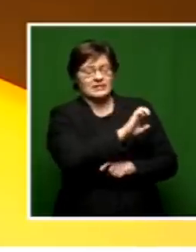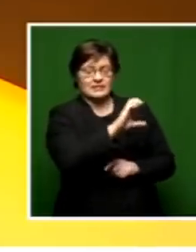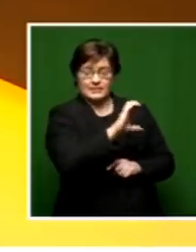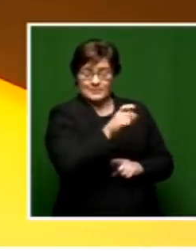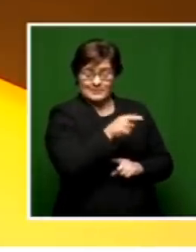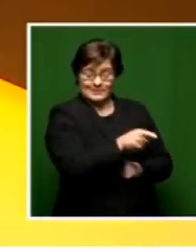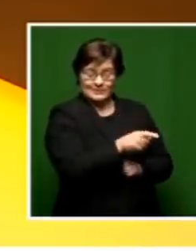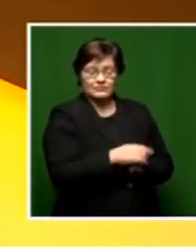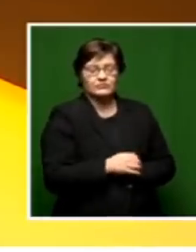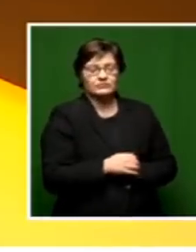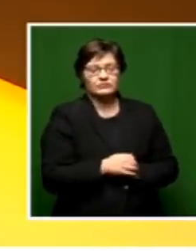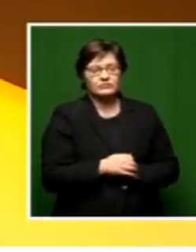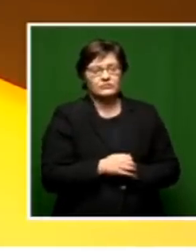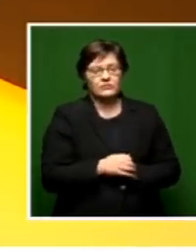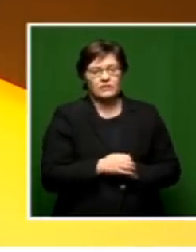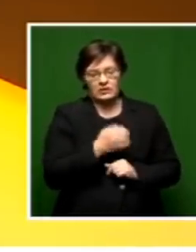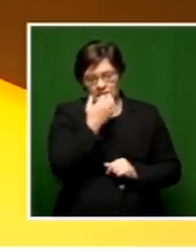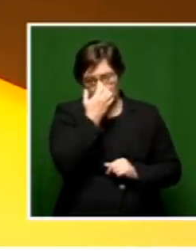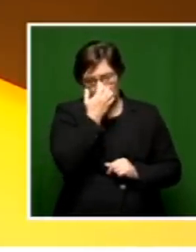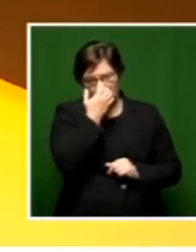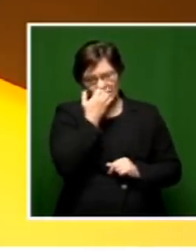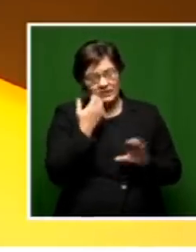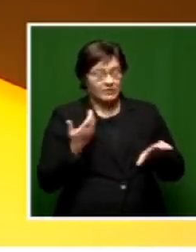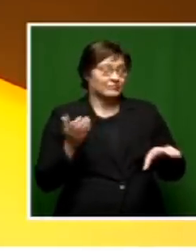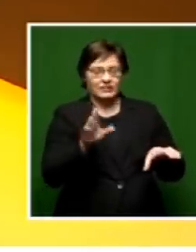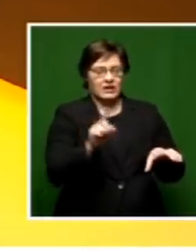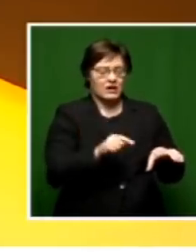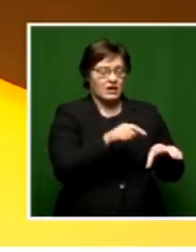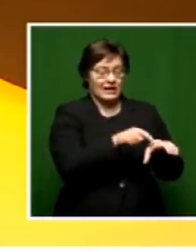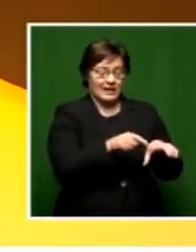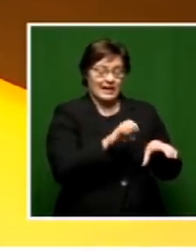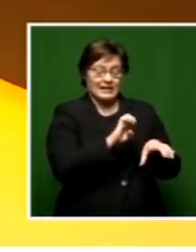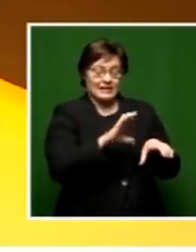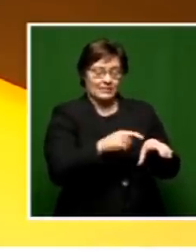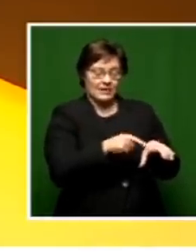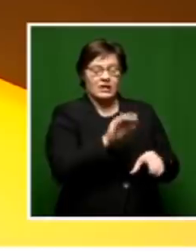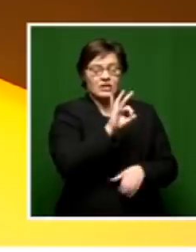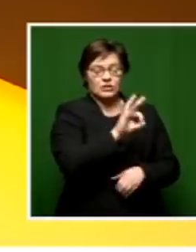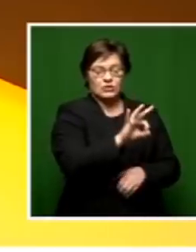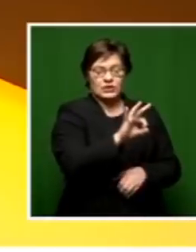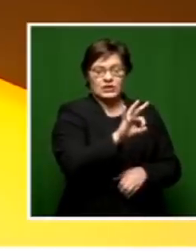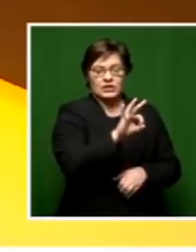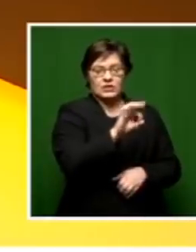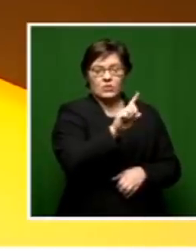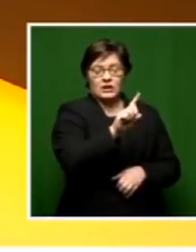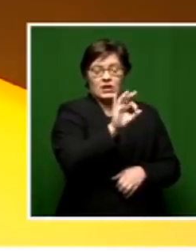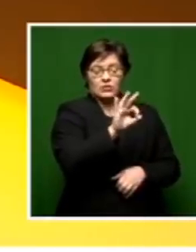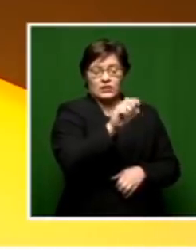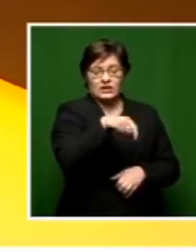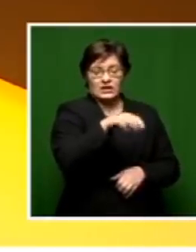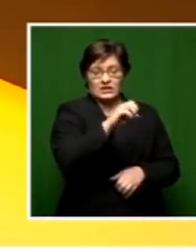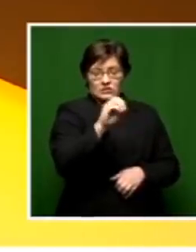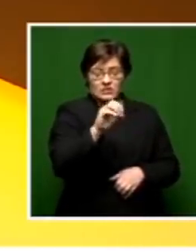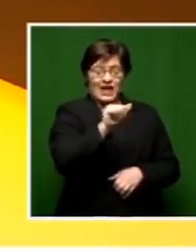graphic is working as yet, but you know, looking here, 313,000 votes, all in the ANC's favour, the DA 77,000 votes,